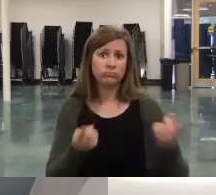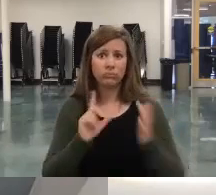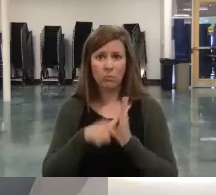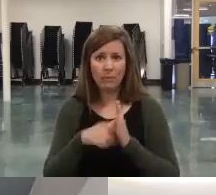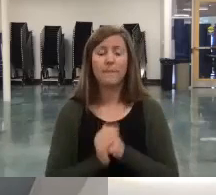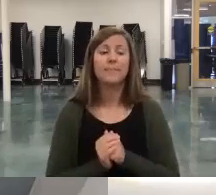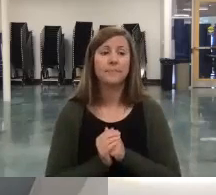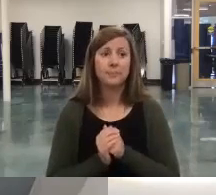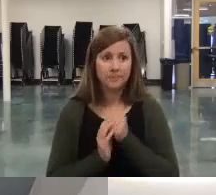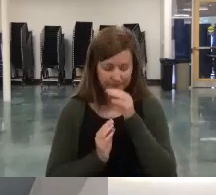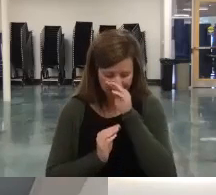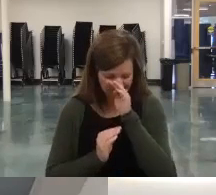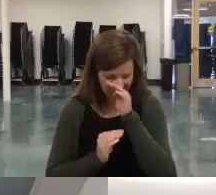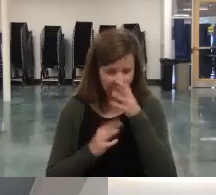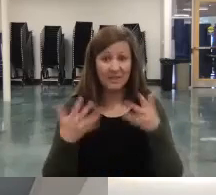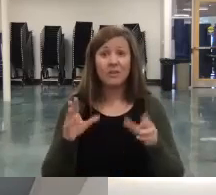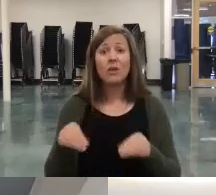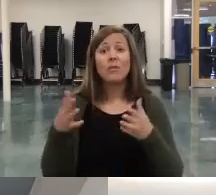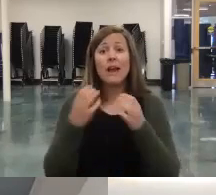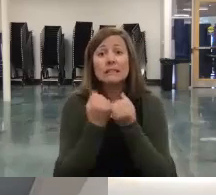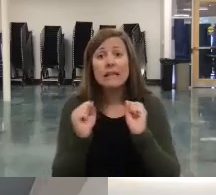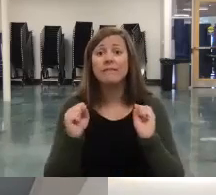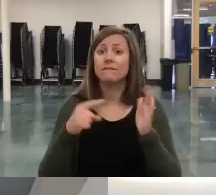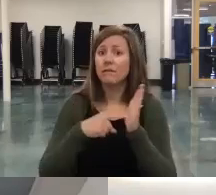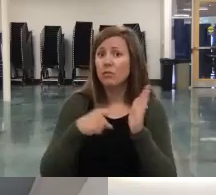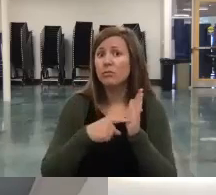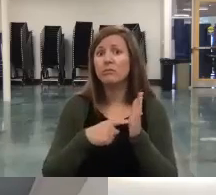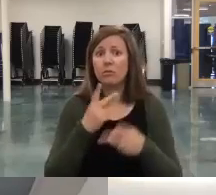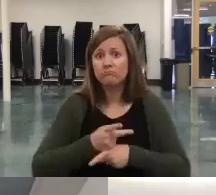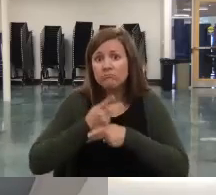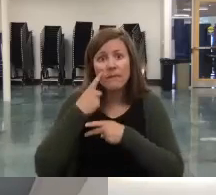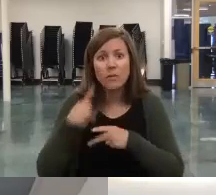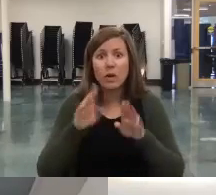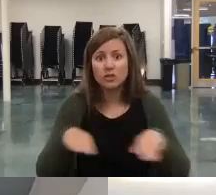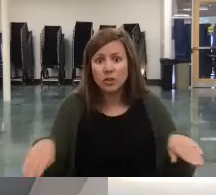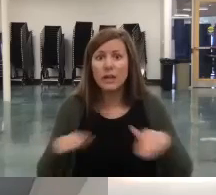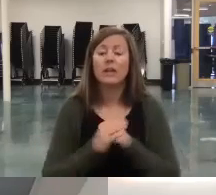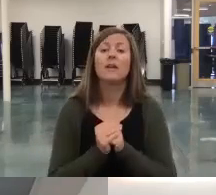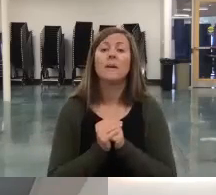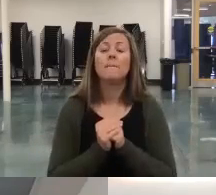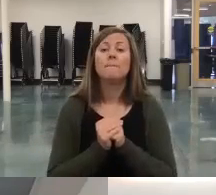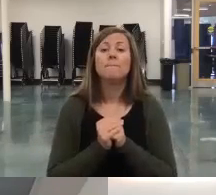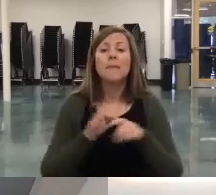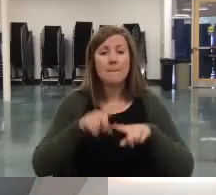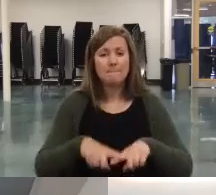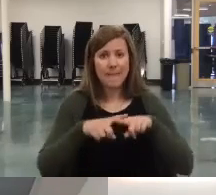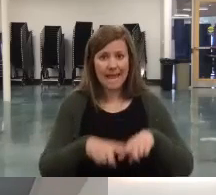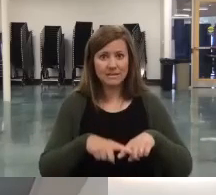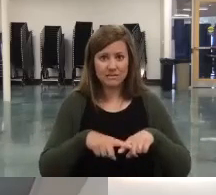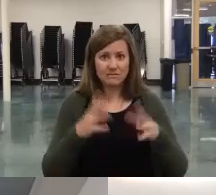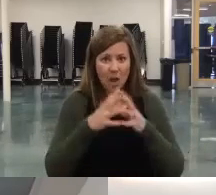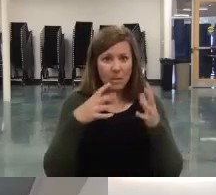provide safe, affordable care for children. We base our tuition on family